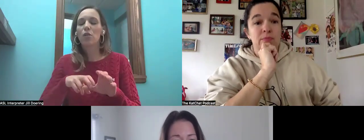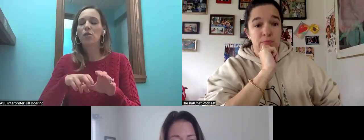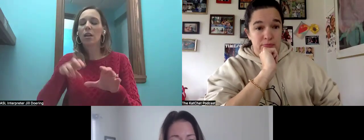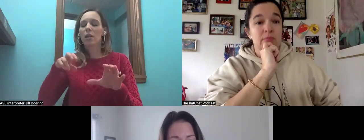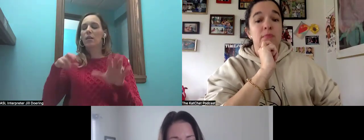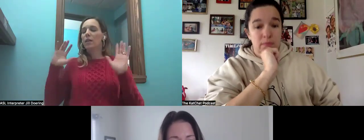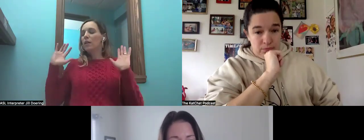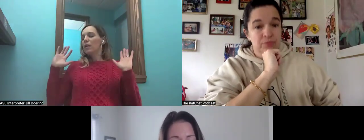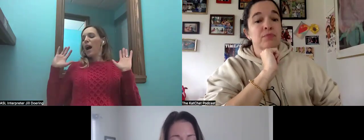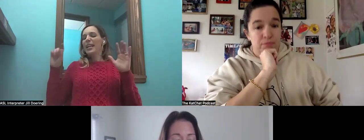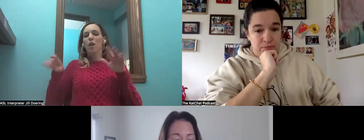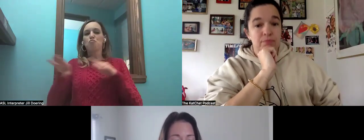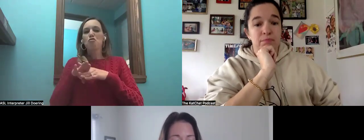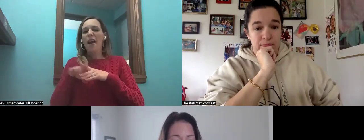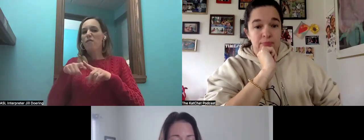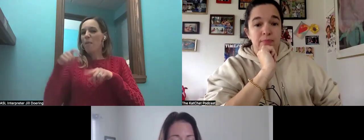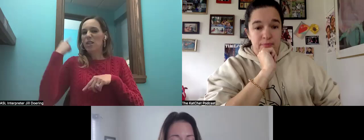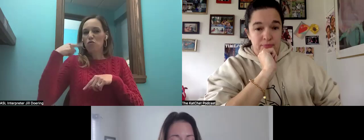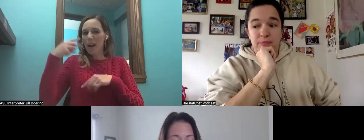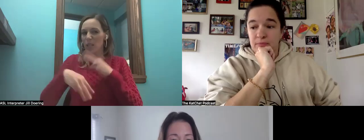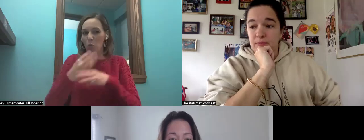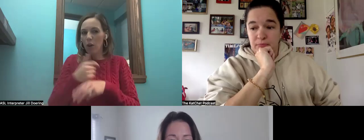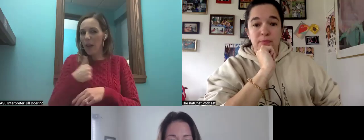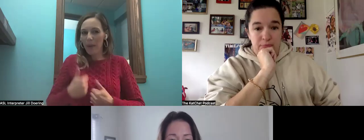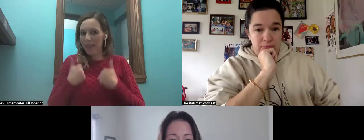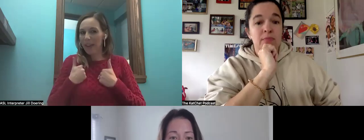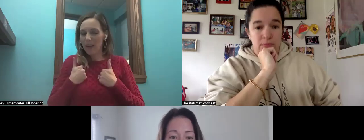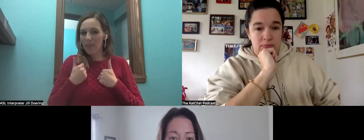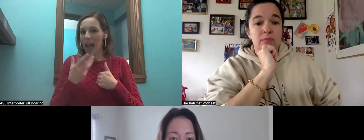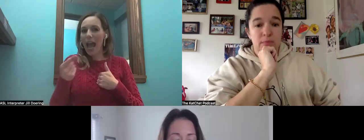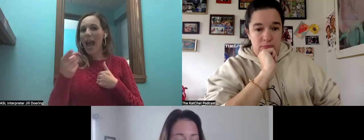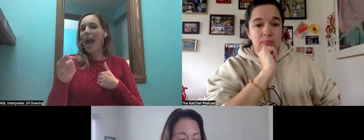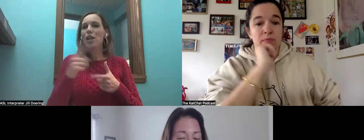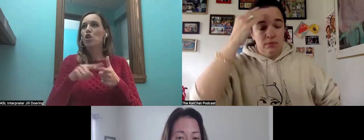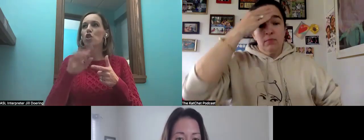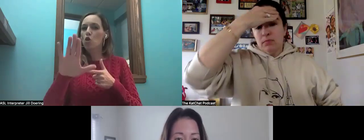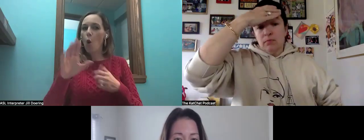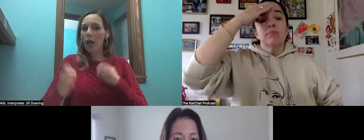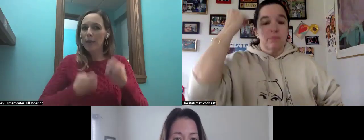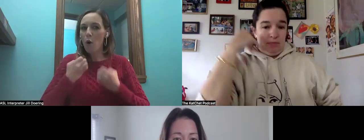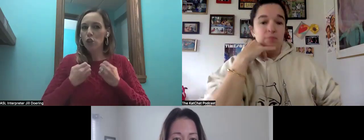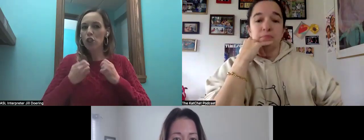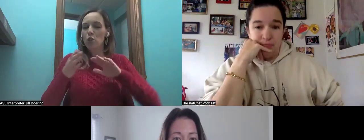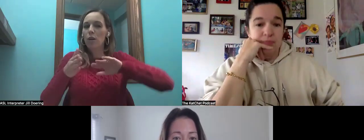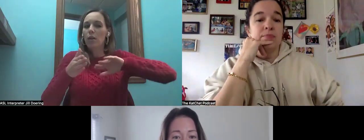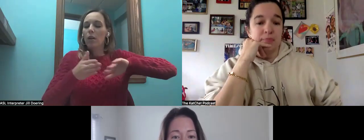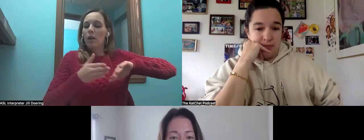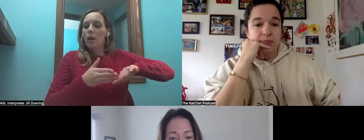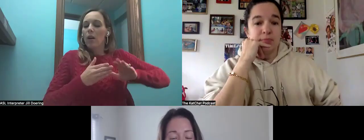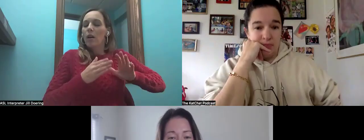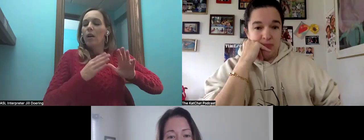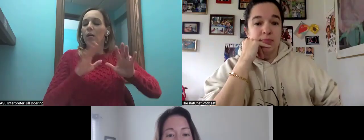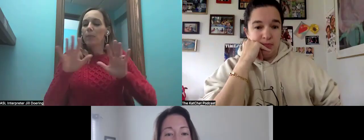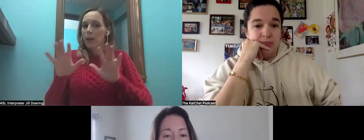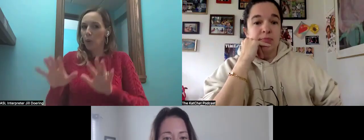crazy world that we live in, and you're able to rest your own emotions that you can feel through these characters and